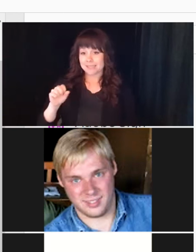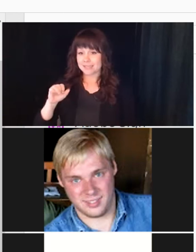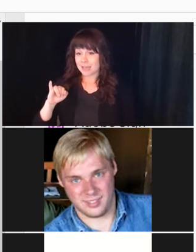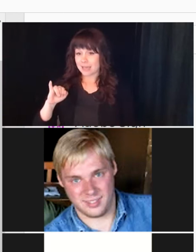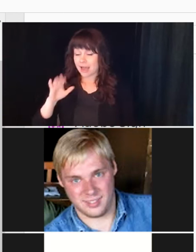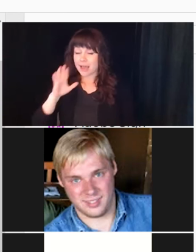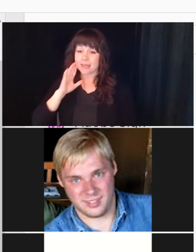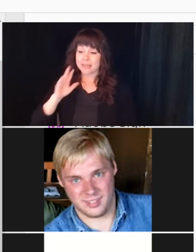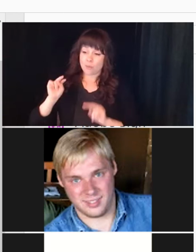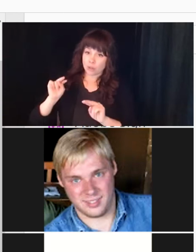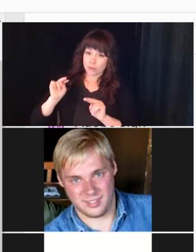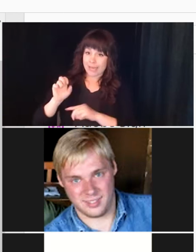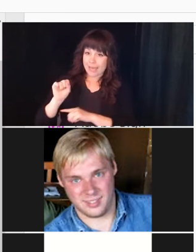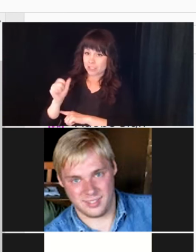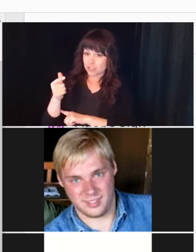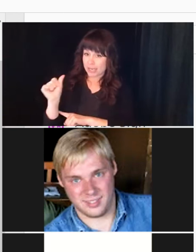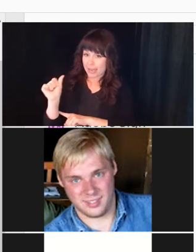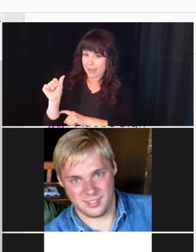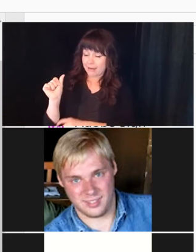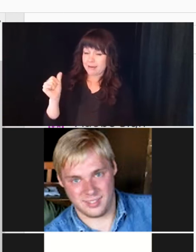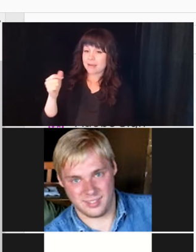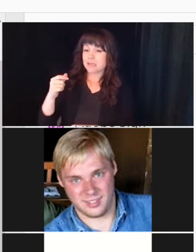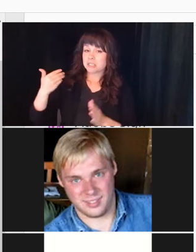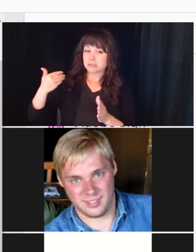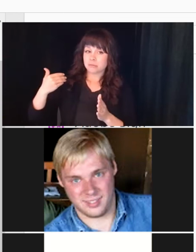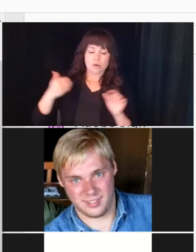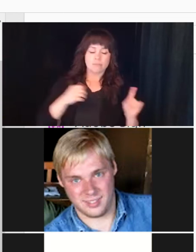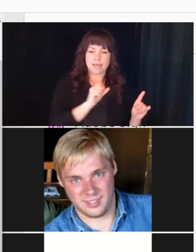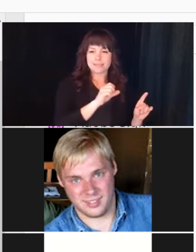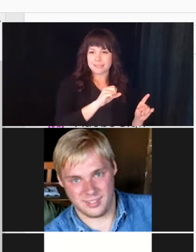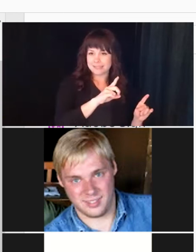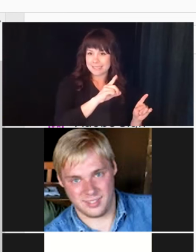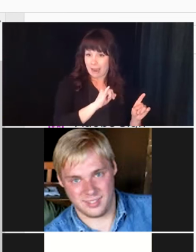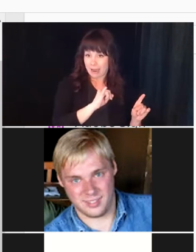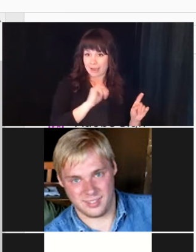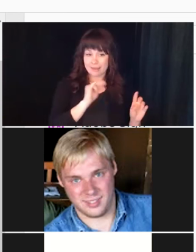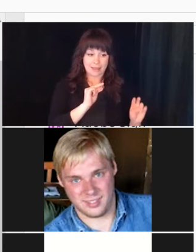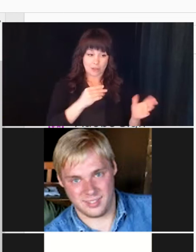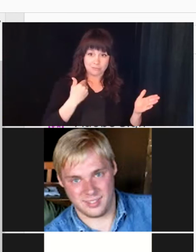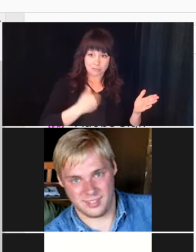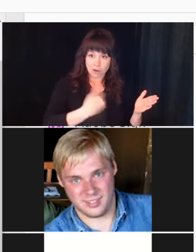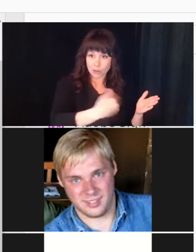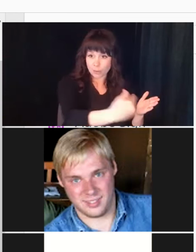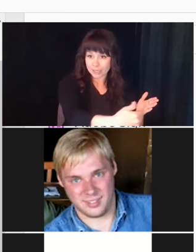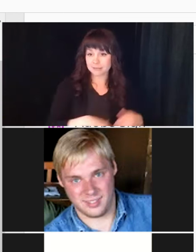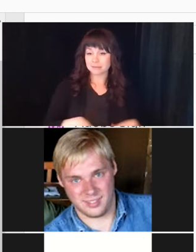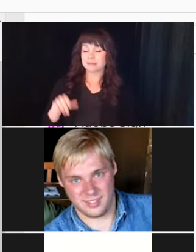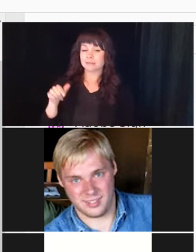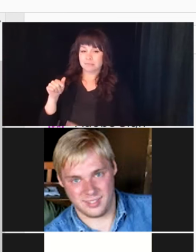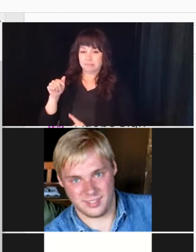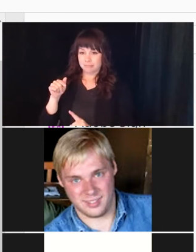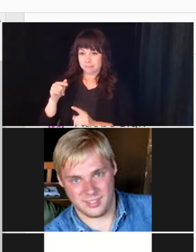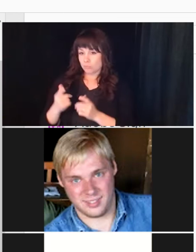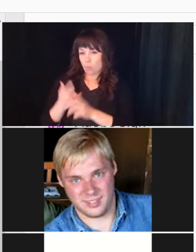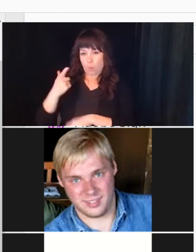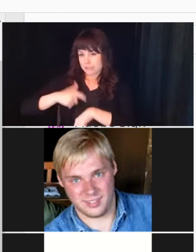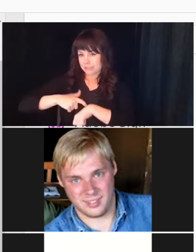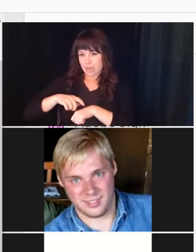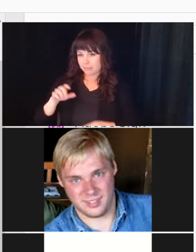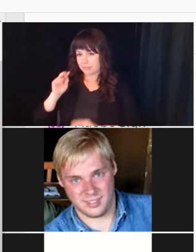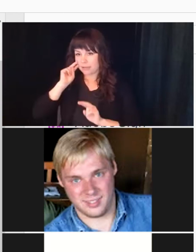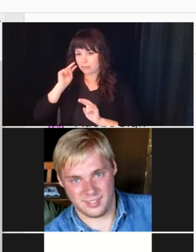SGA on an ongoing basis. For SSI, they only look at it once when a client applies.